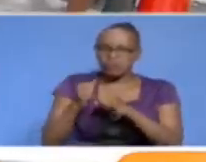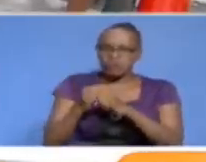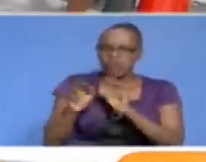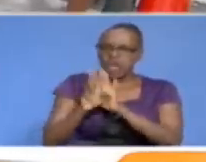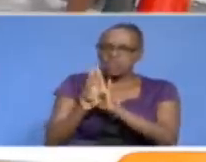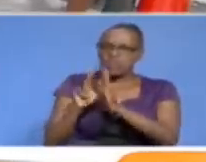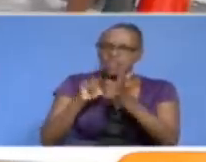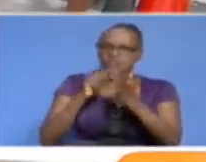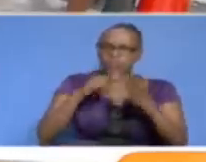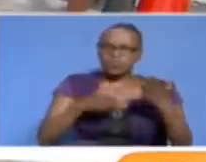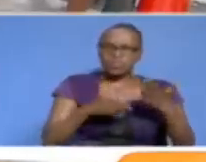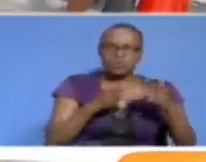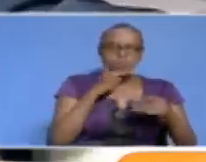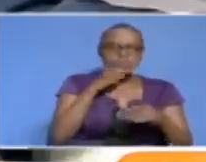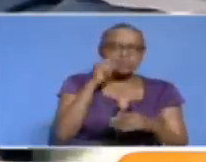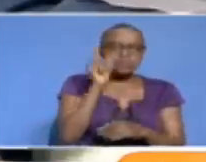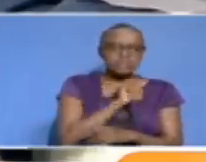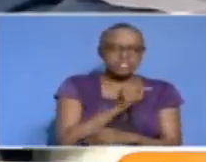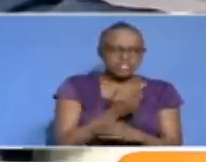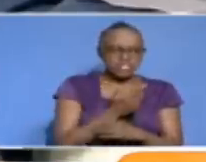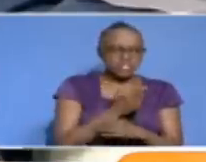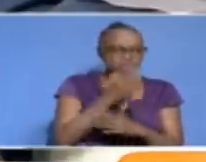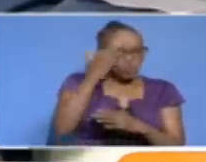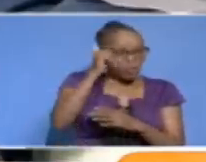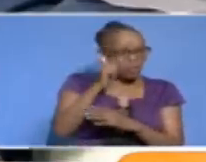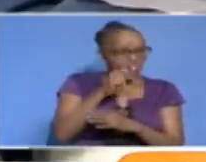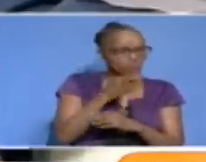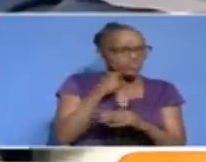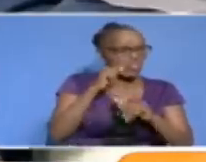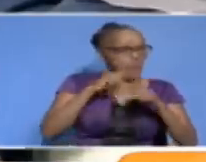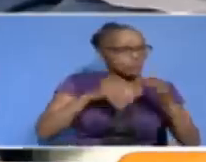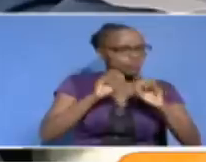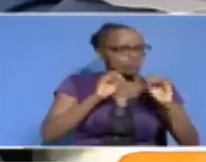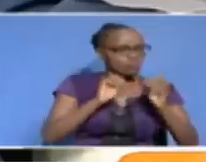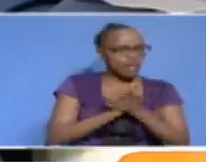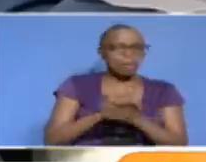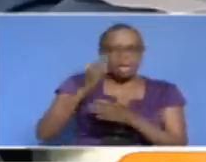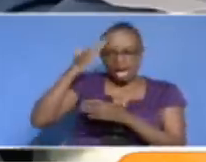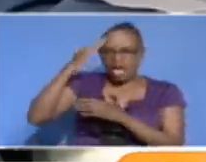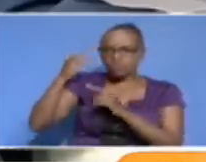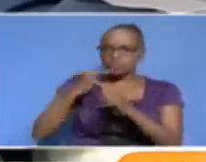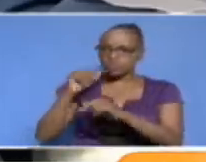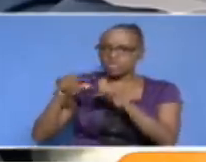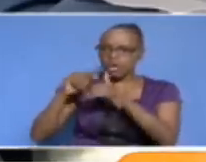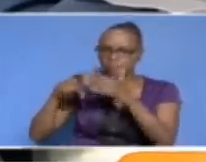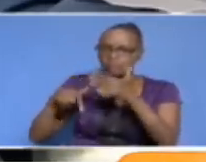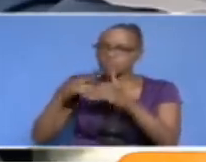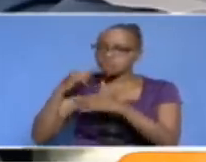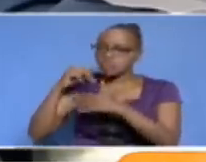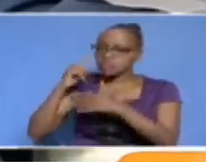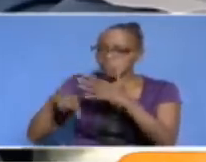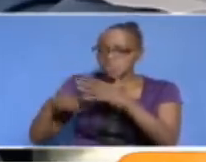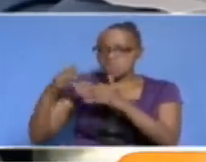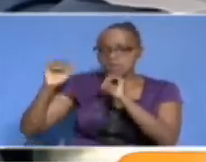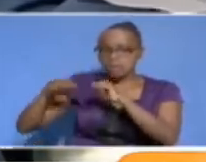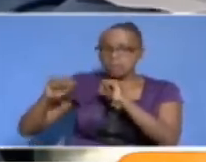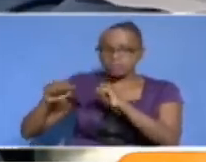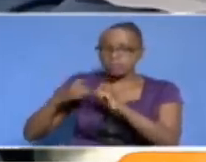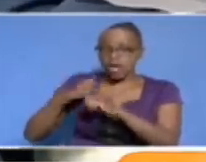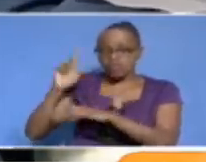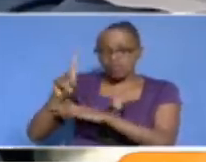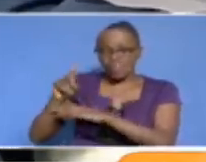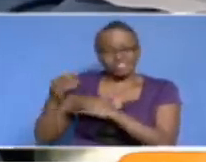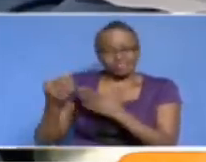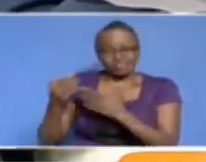referendum, which you have just mentioned? Amo, you don't know what you're talking about. No, I do know what I'm talking about. So you're saying there will be one? If there'll be one,